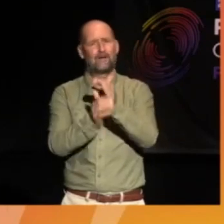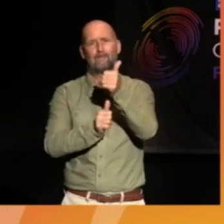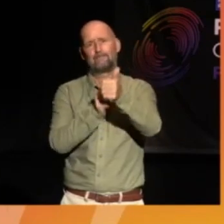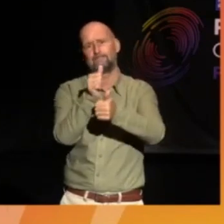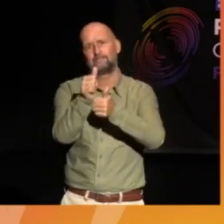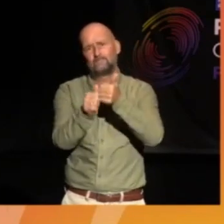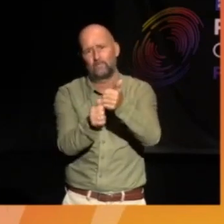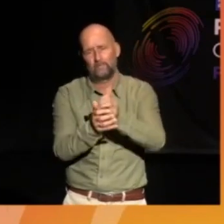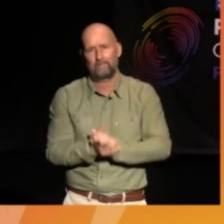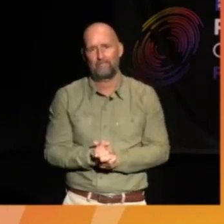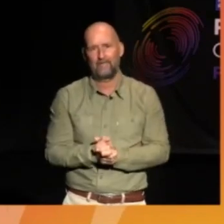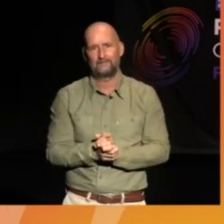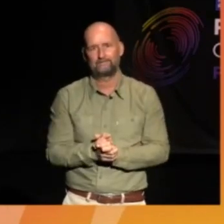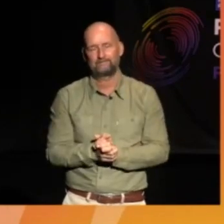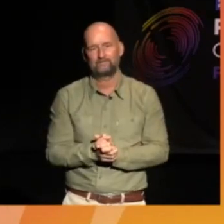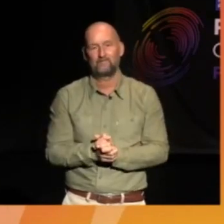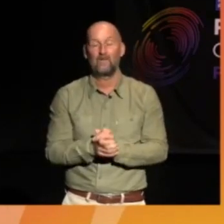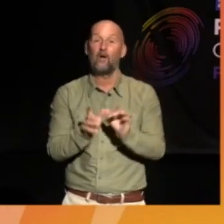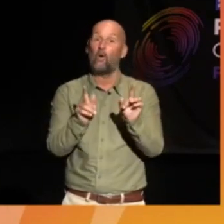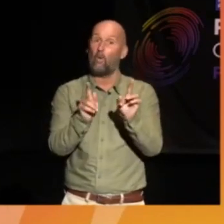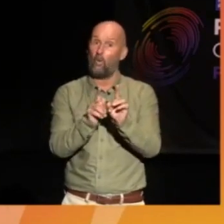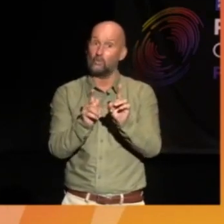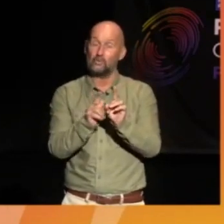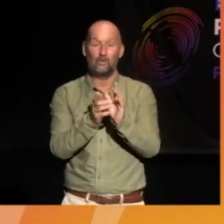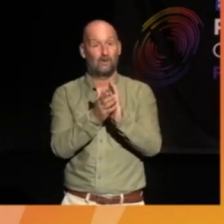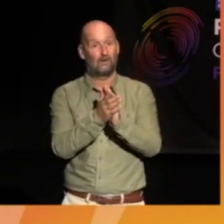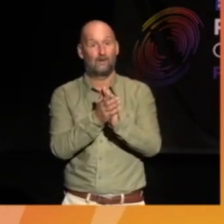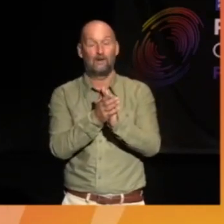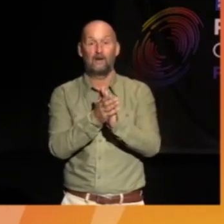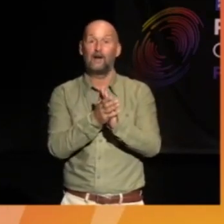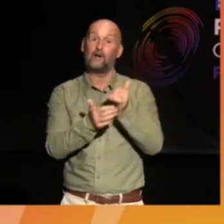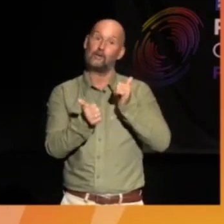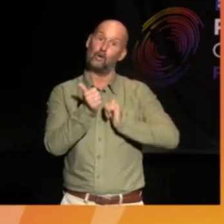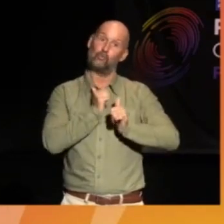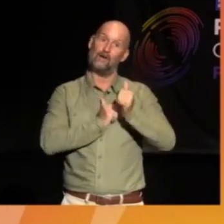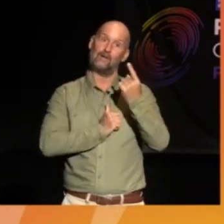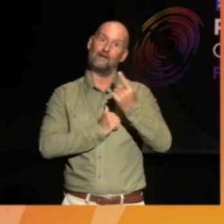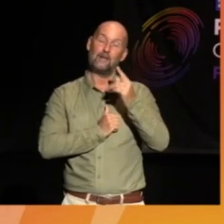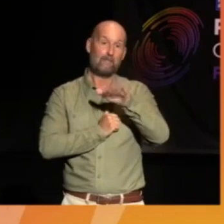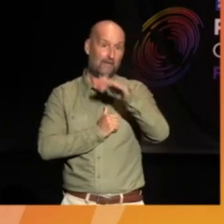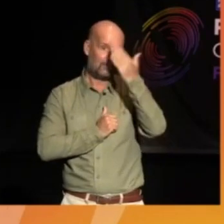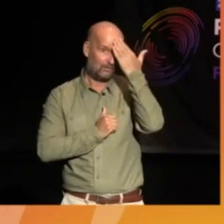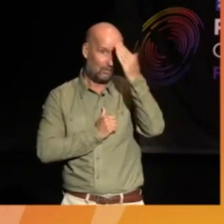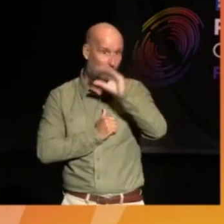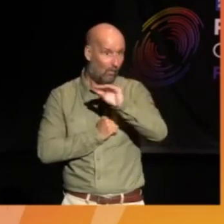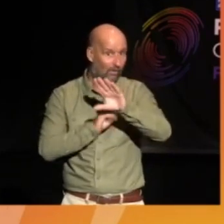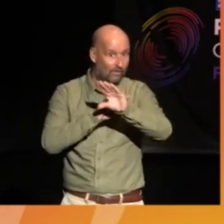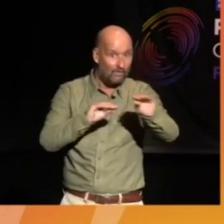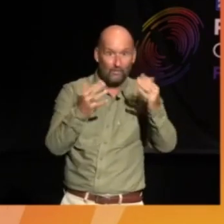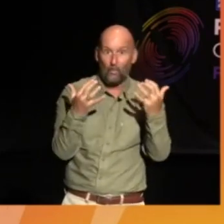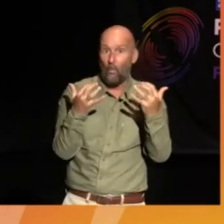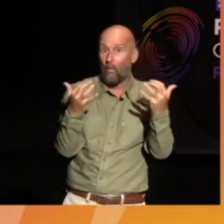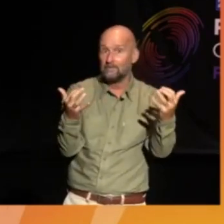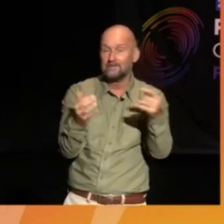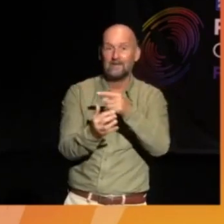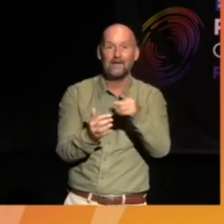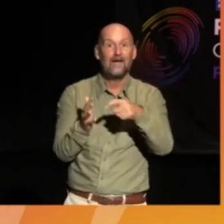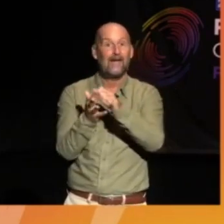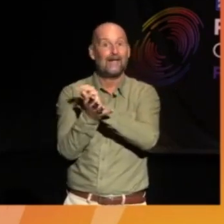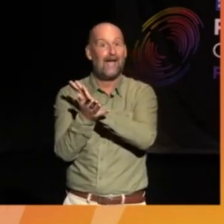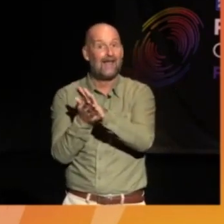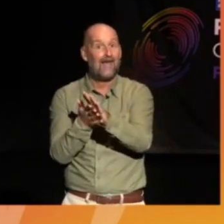you, and also congratulating us. You may not know this, audience, but Kailash has